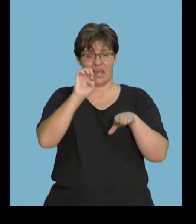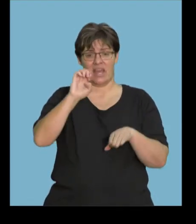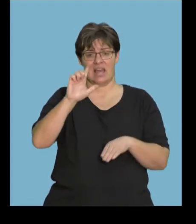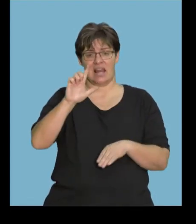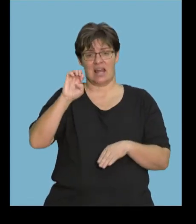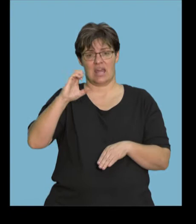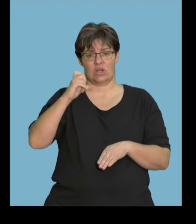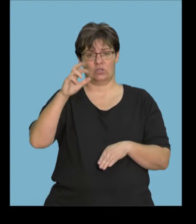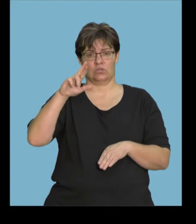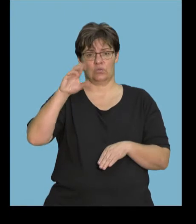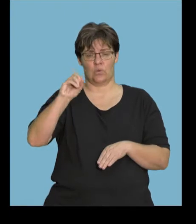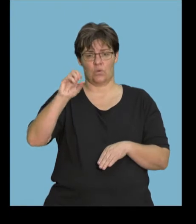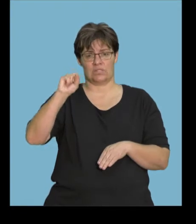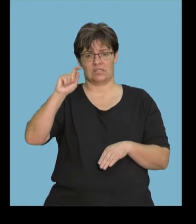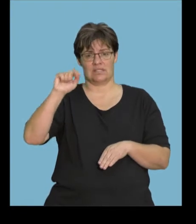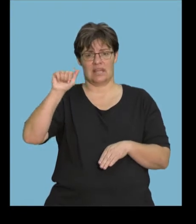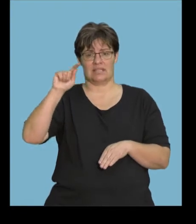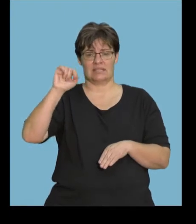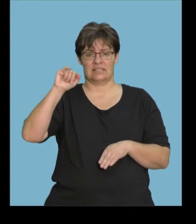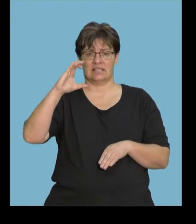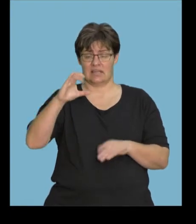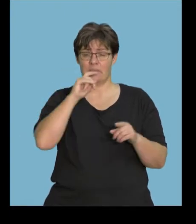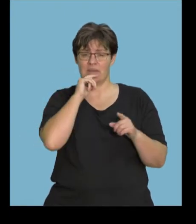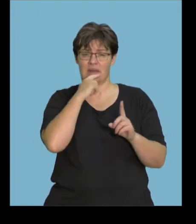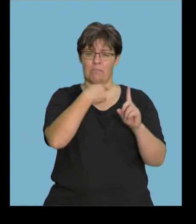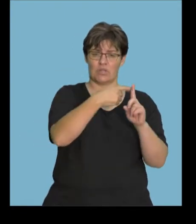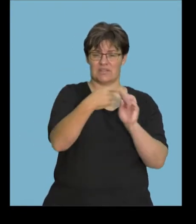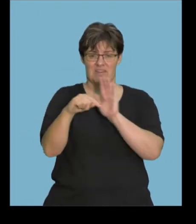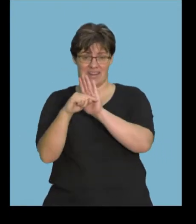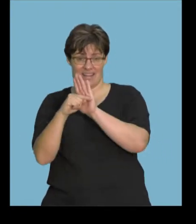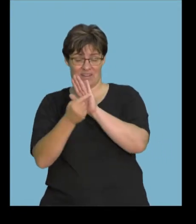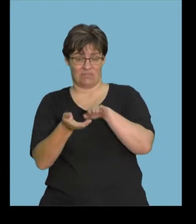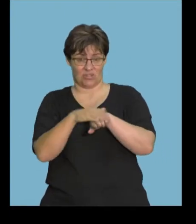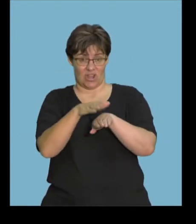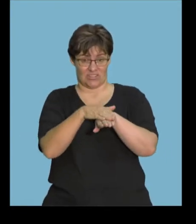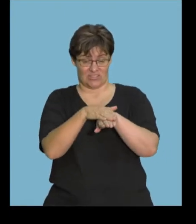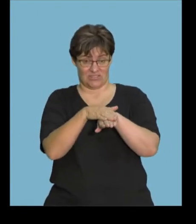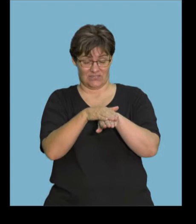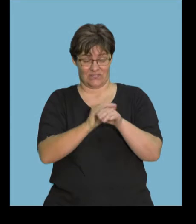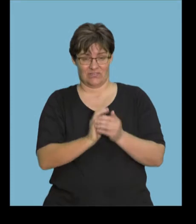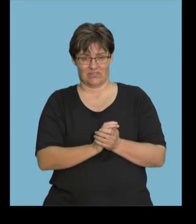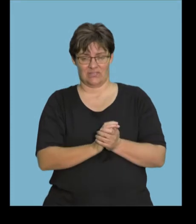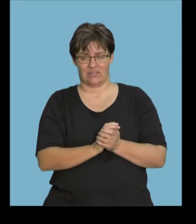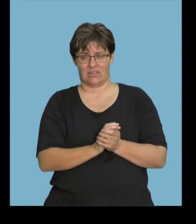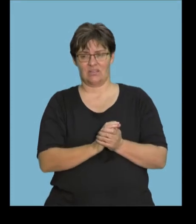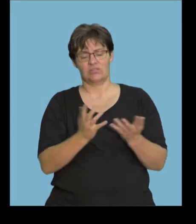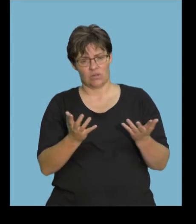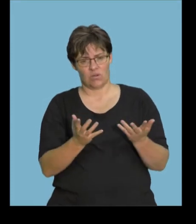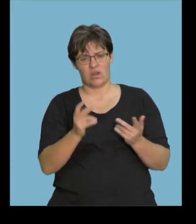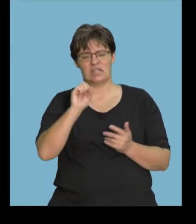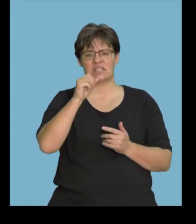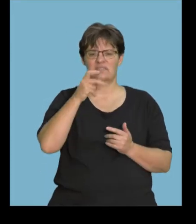Okay, charges, we're talking positive and negative charged objects or particles. We talk